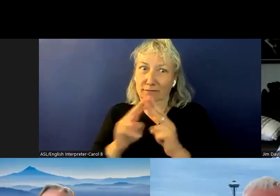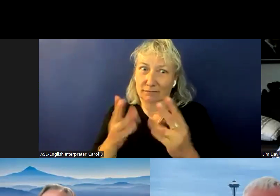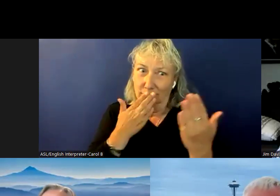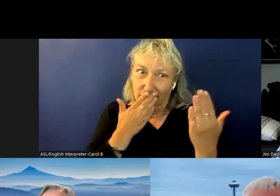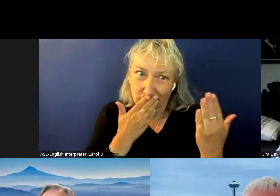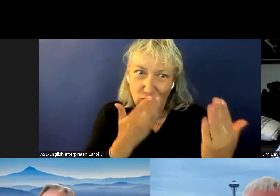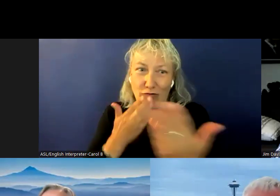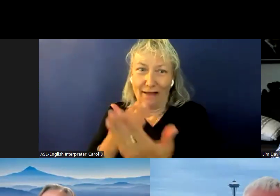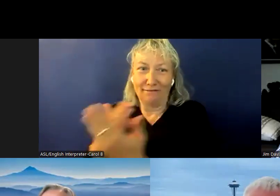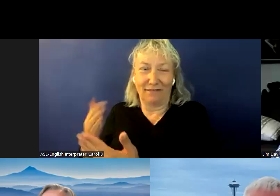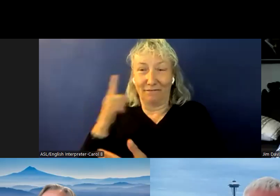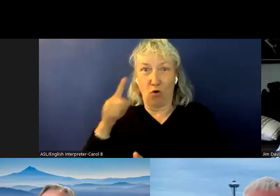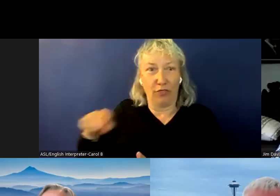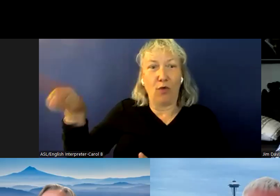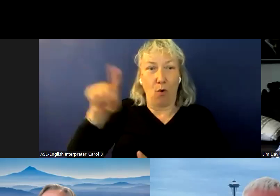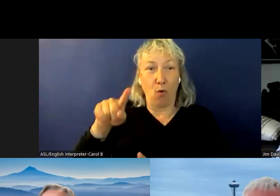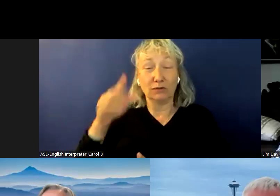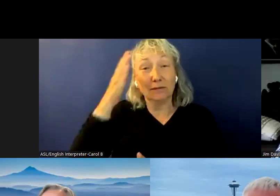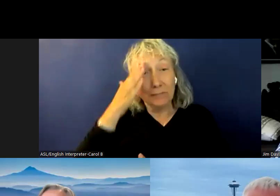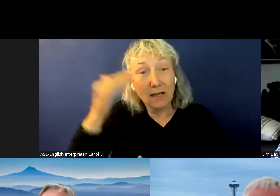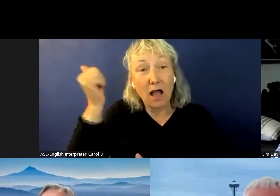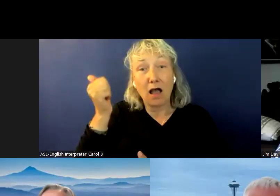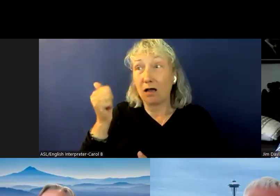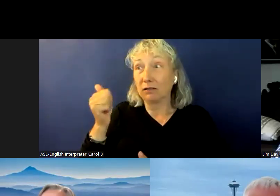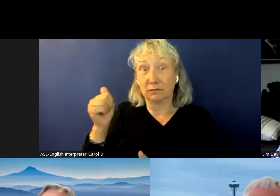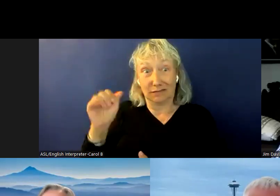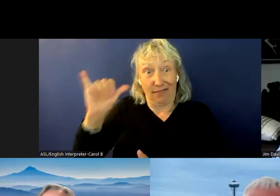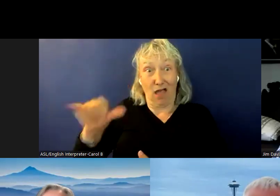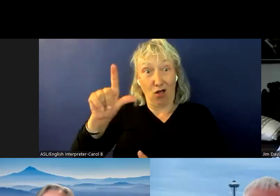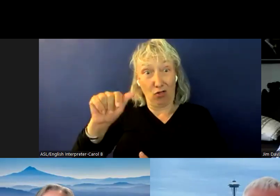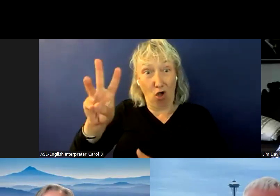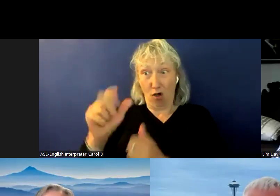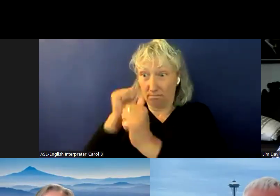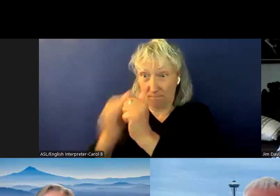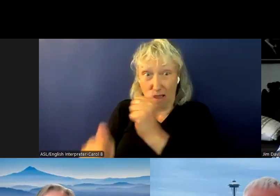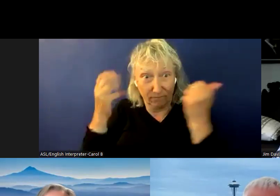It really has allowed people with disabilities to have,